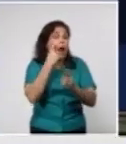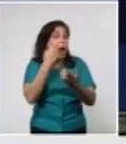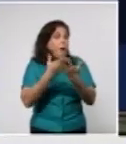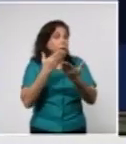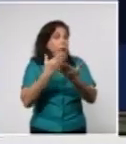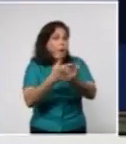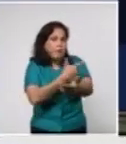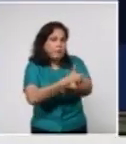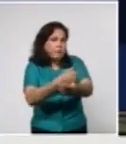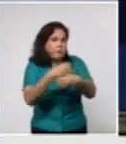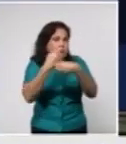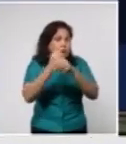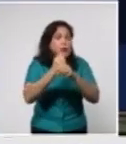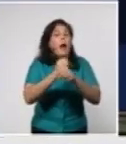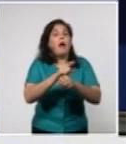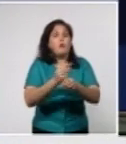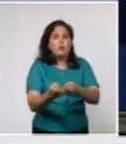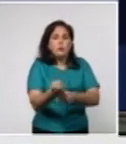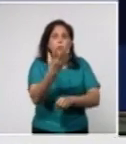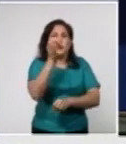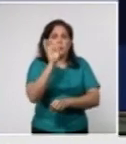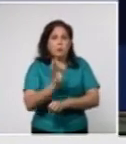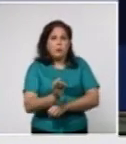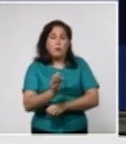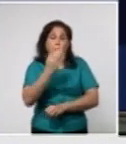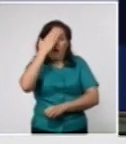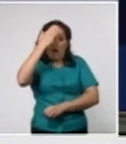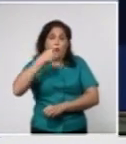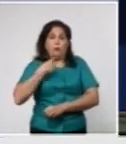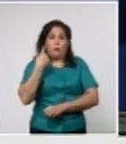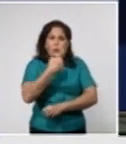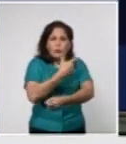they belong to any of the risk groups